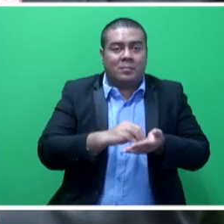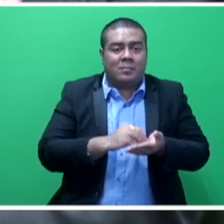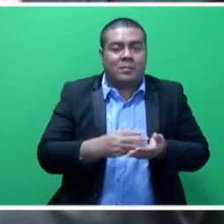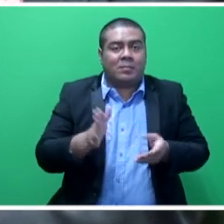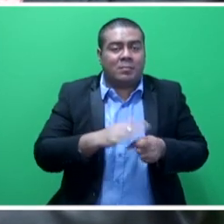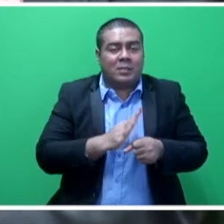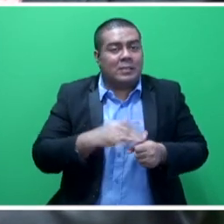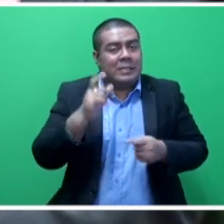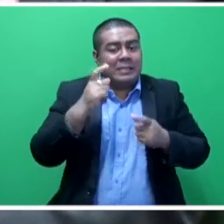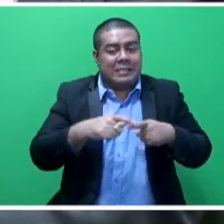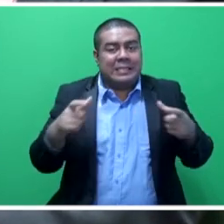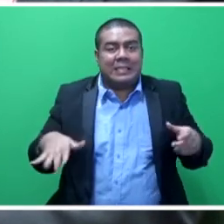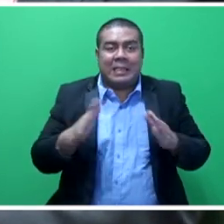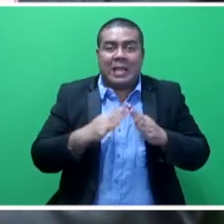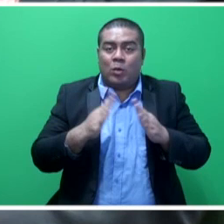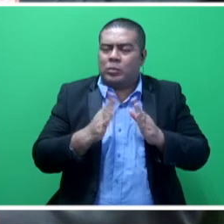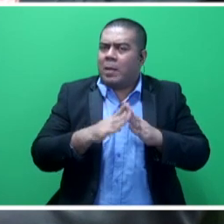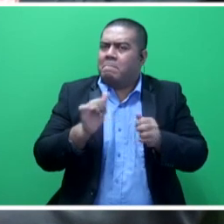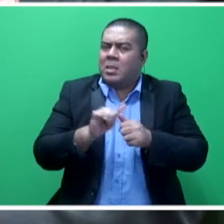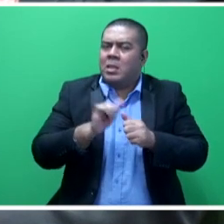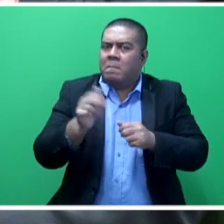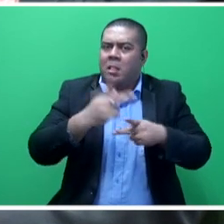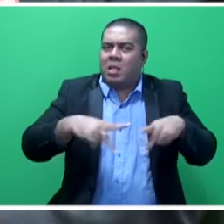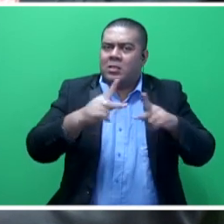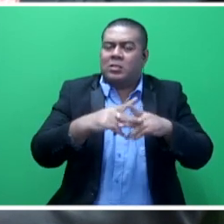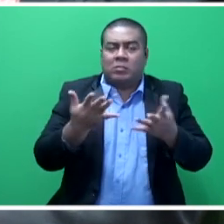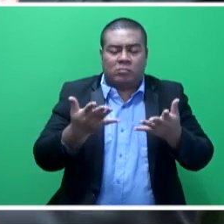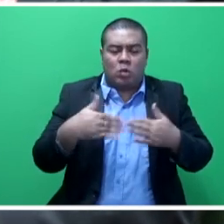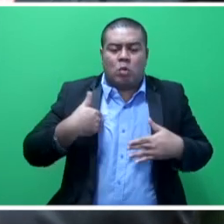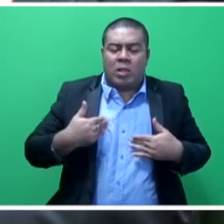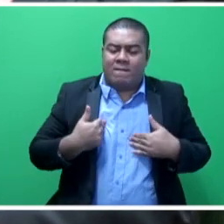cities and towns a better place to live, visit, and invest.